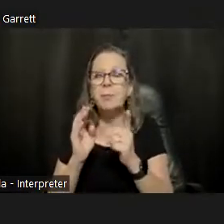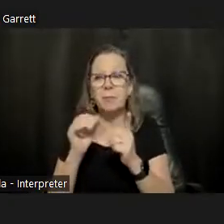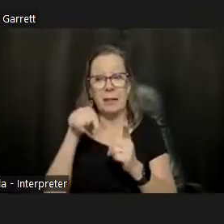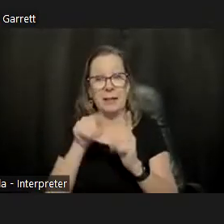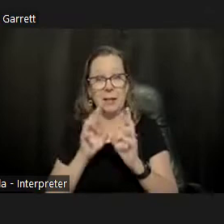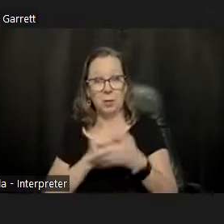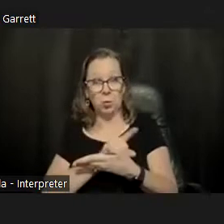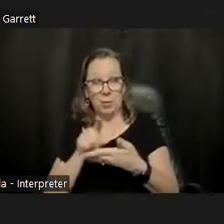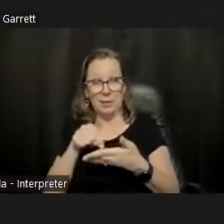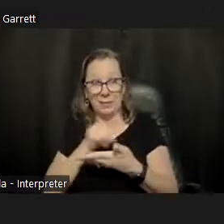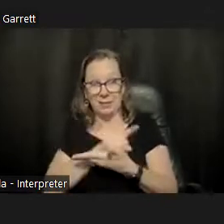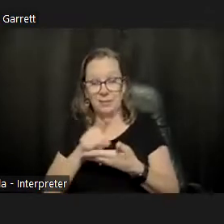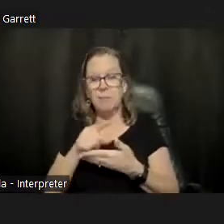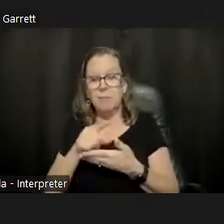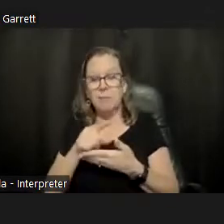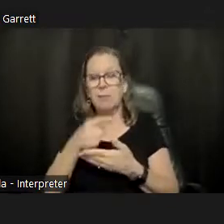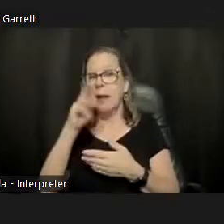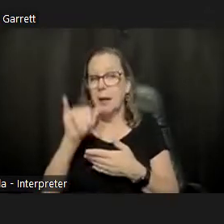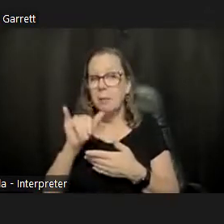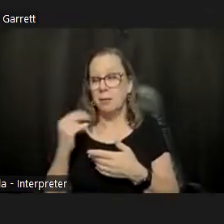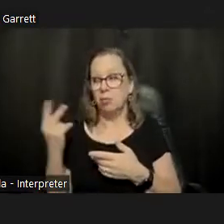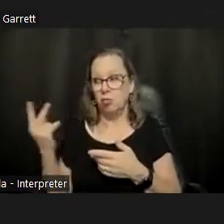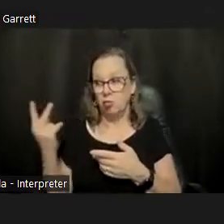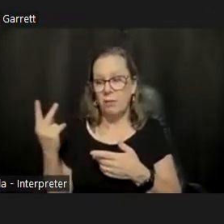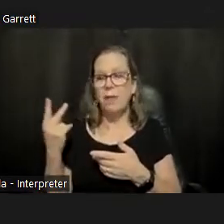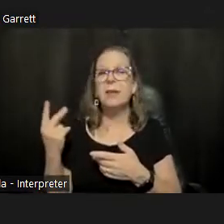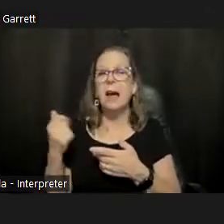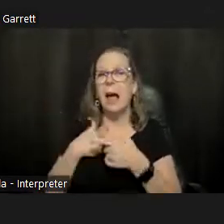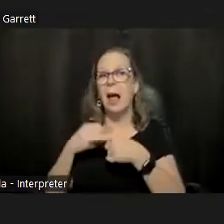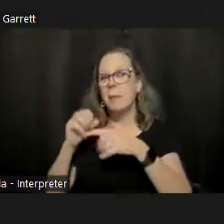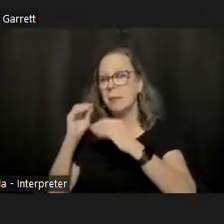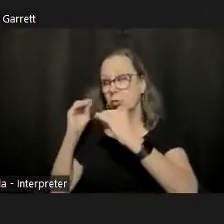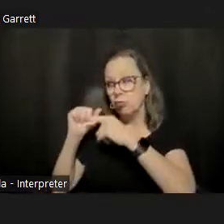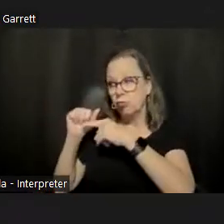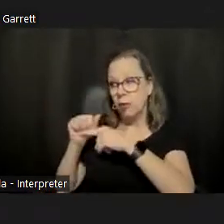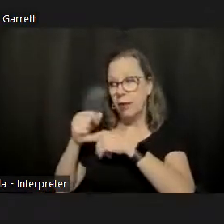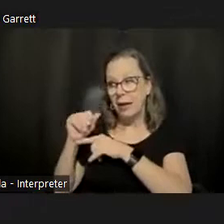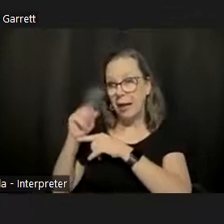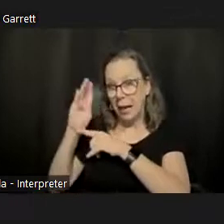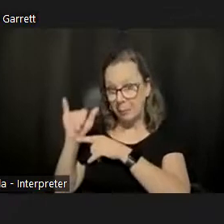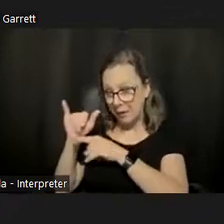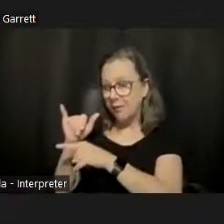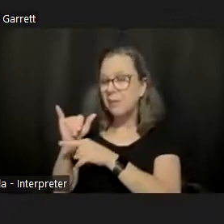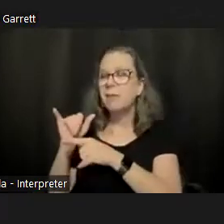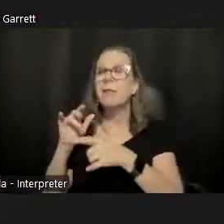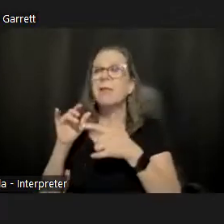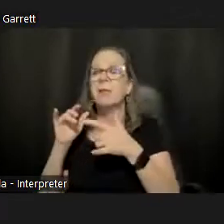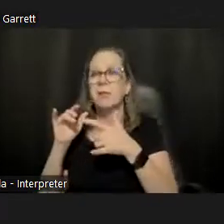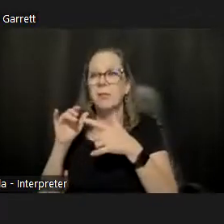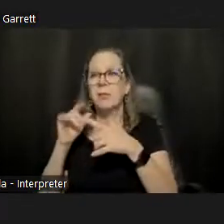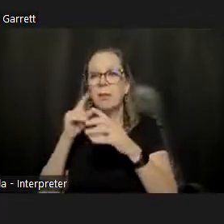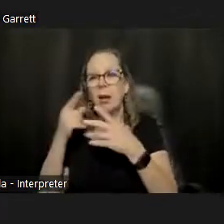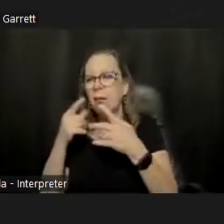week, Gabby and I came out. I'm training Gabby on looking at resource or